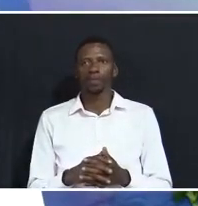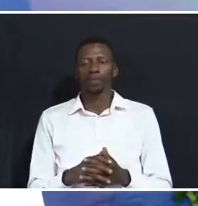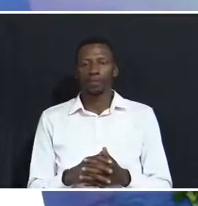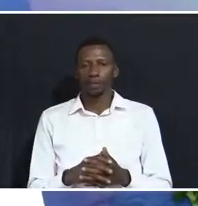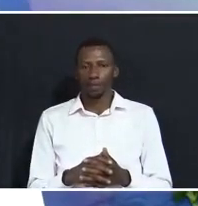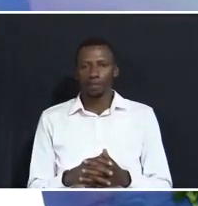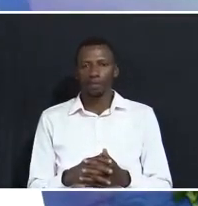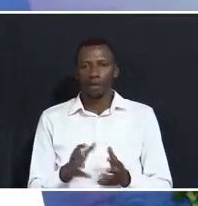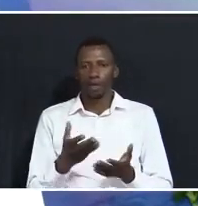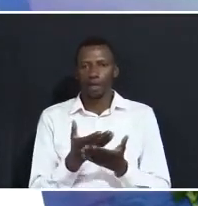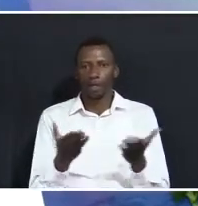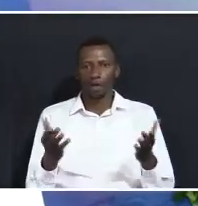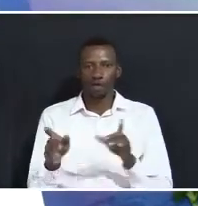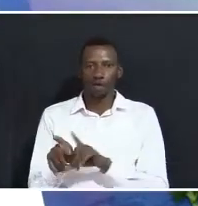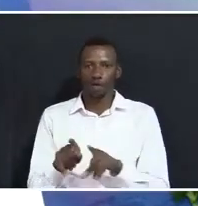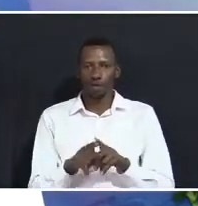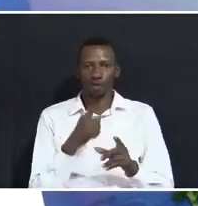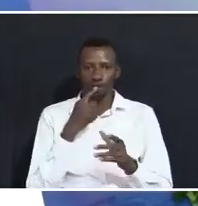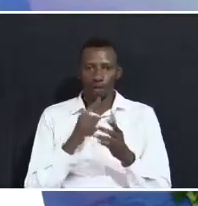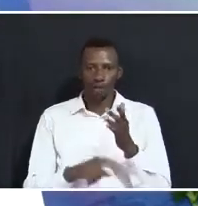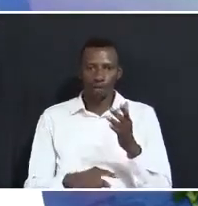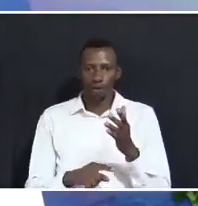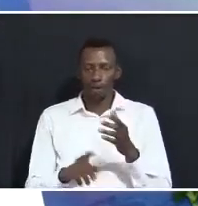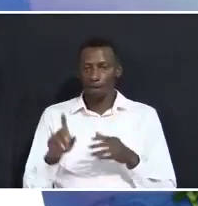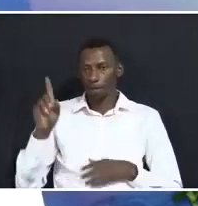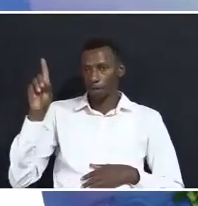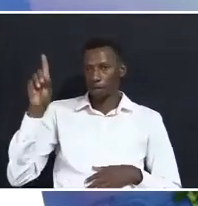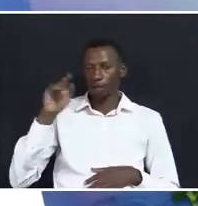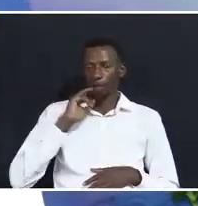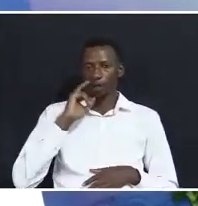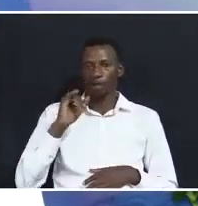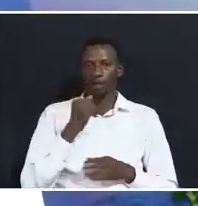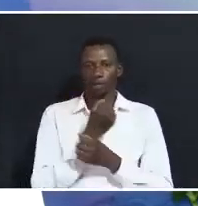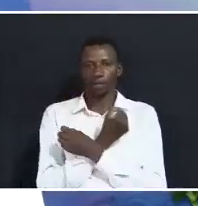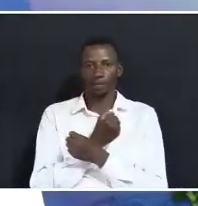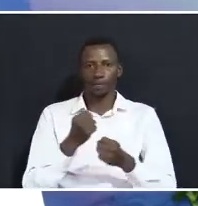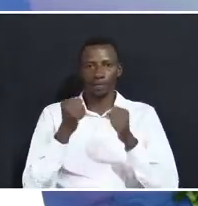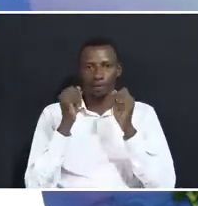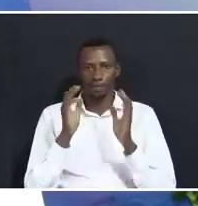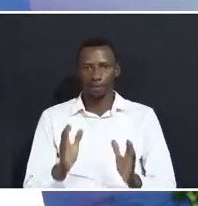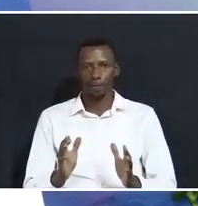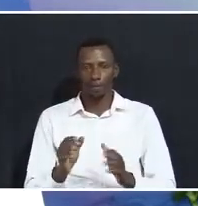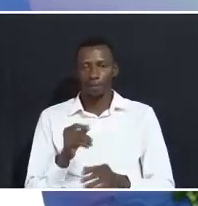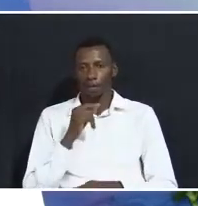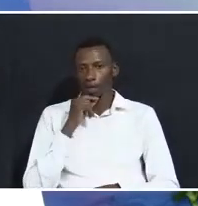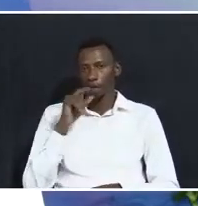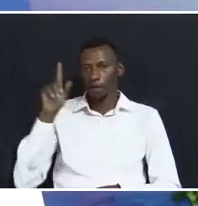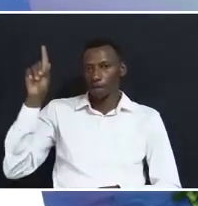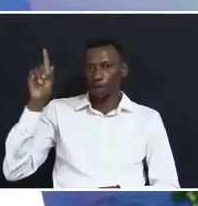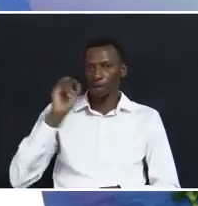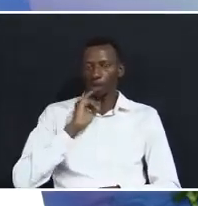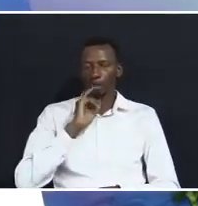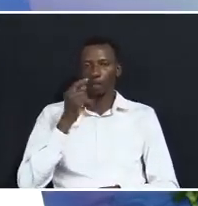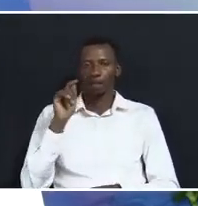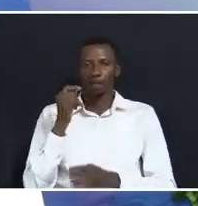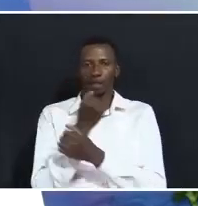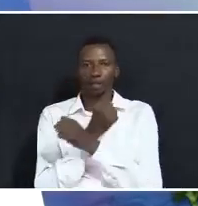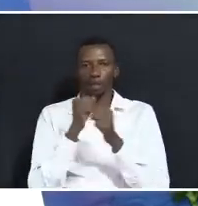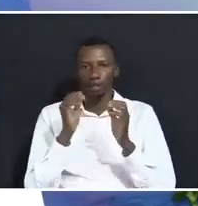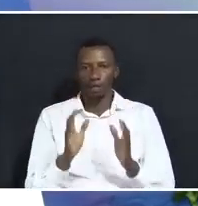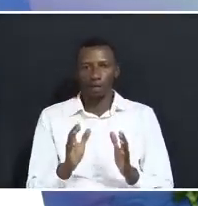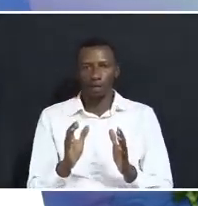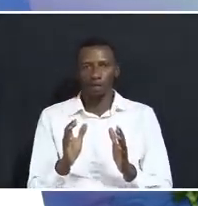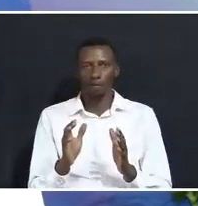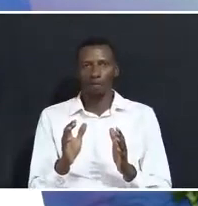they are also saying that he is the Savior. He is the Savior.